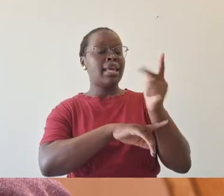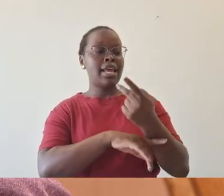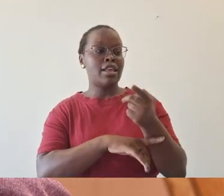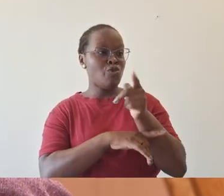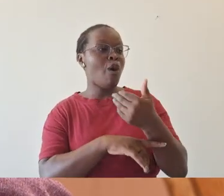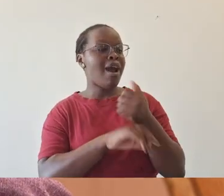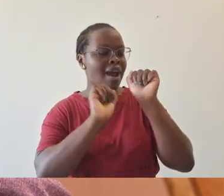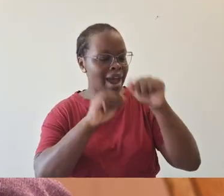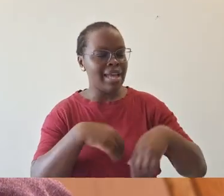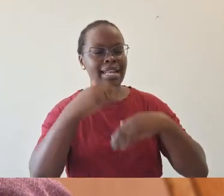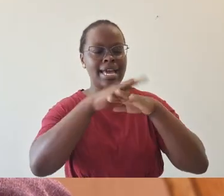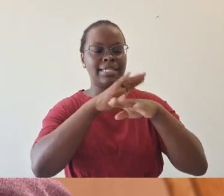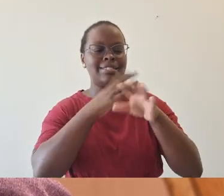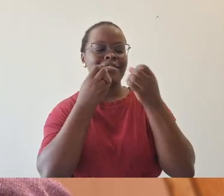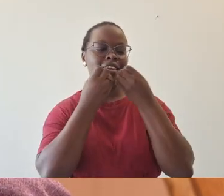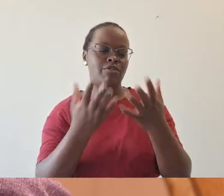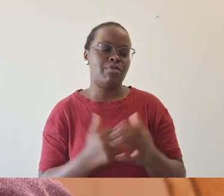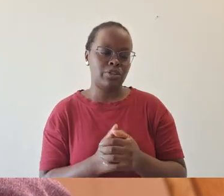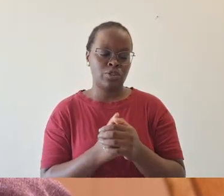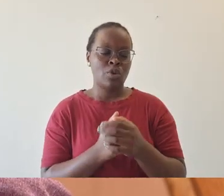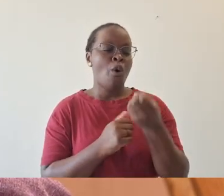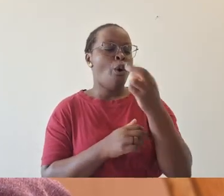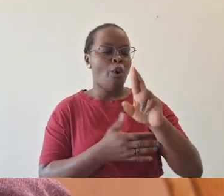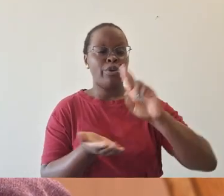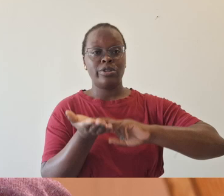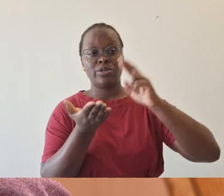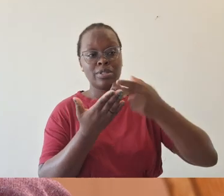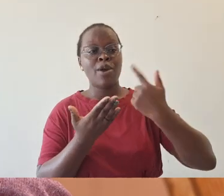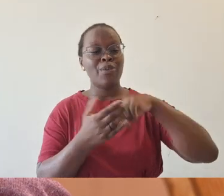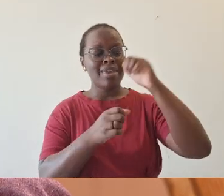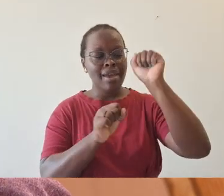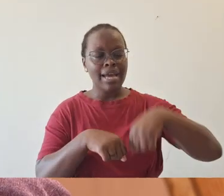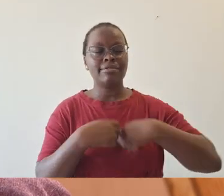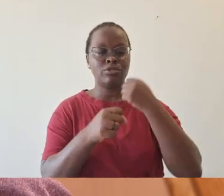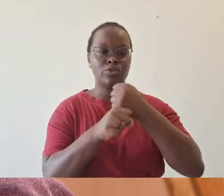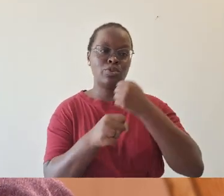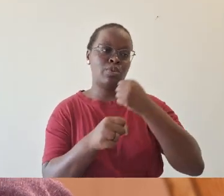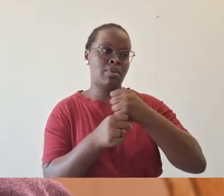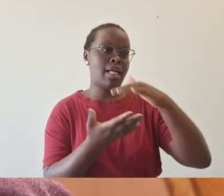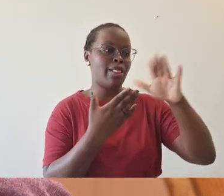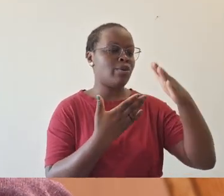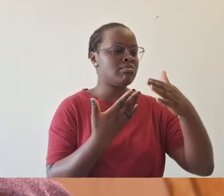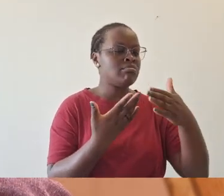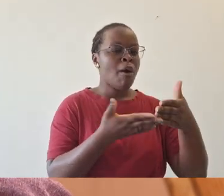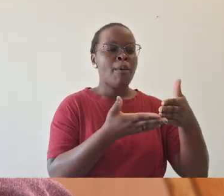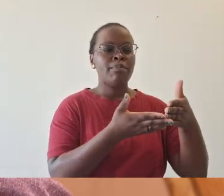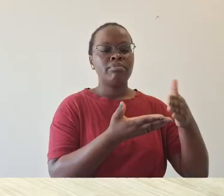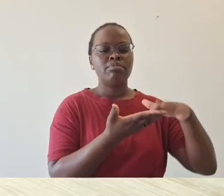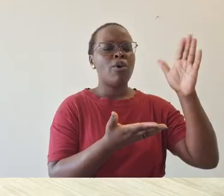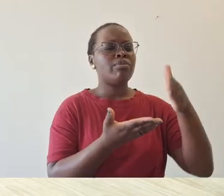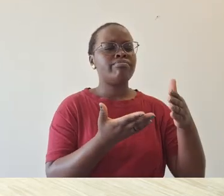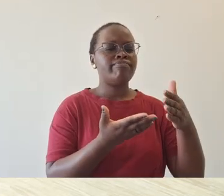information that gets to even that very left behind? I think in the urban context, we can do a lot more campaigns on how parents can get